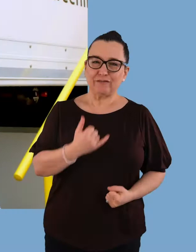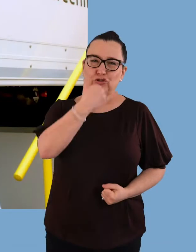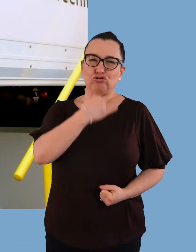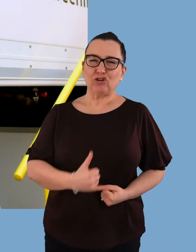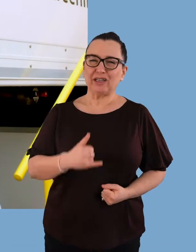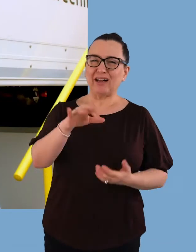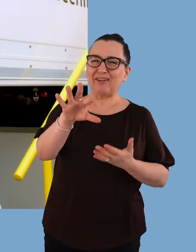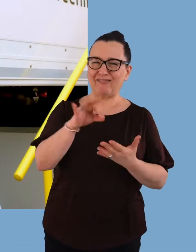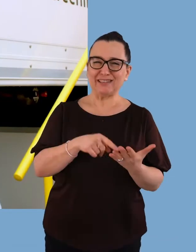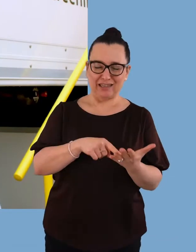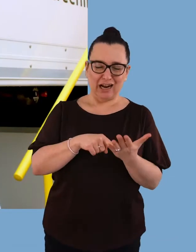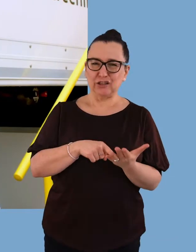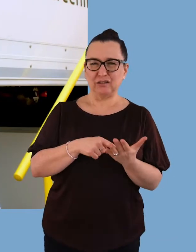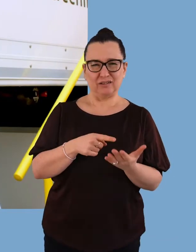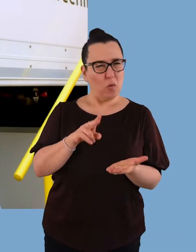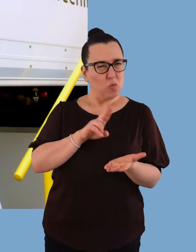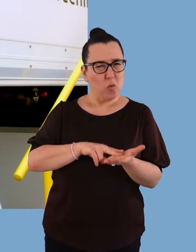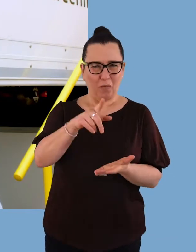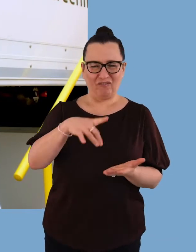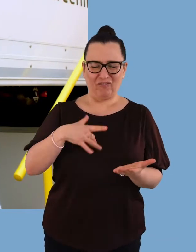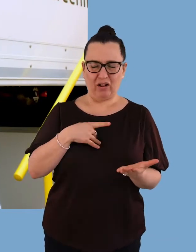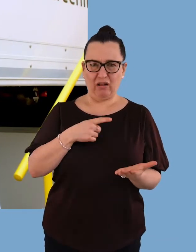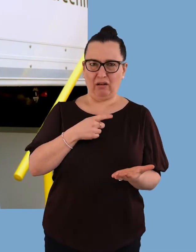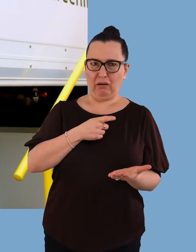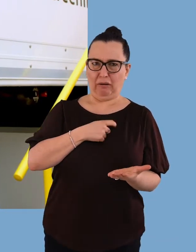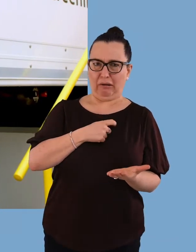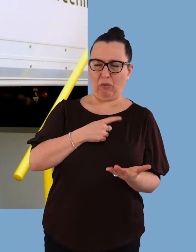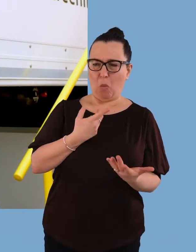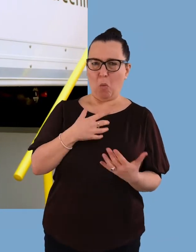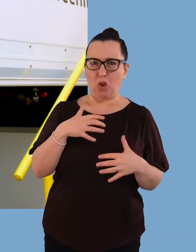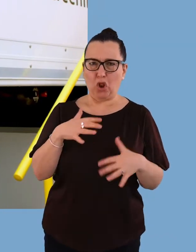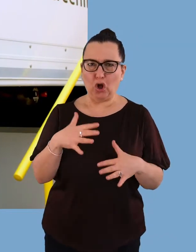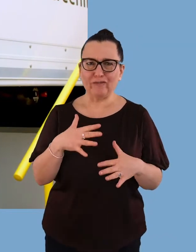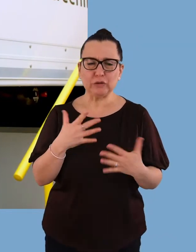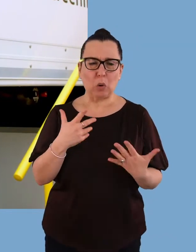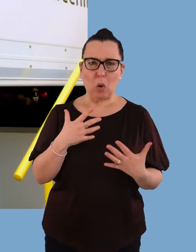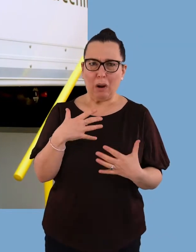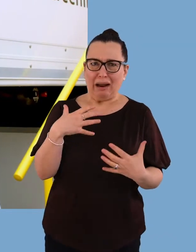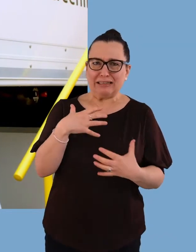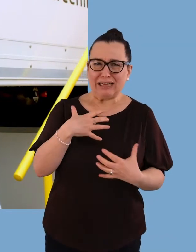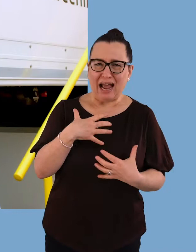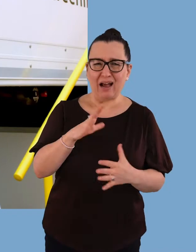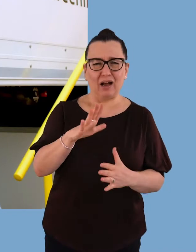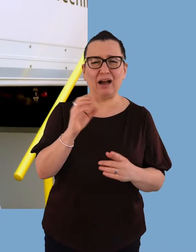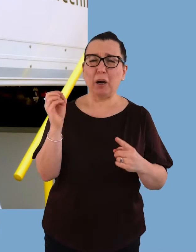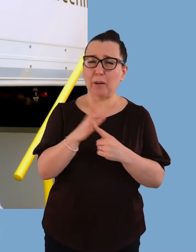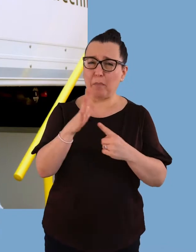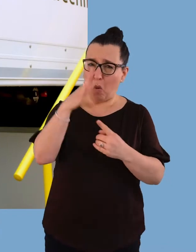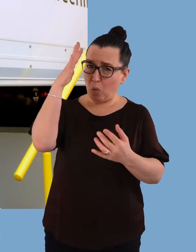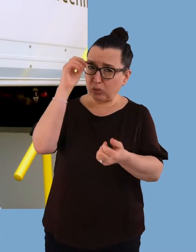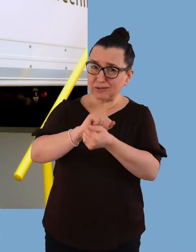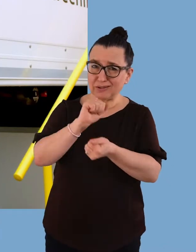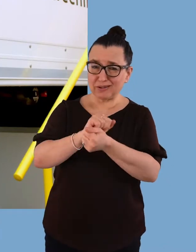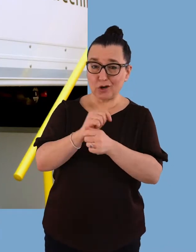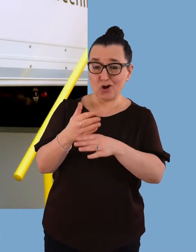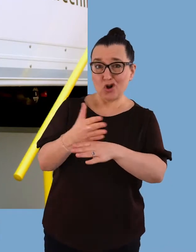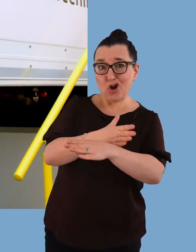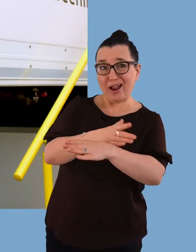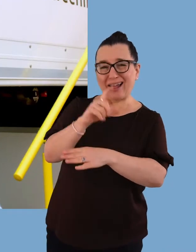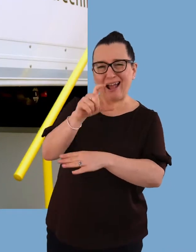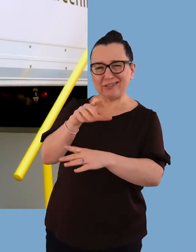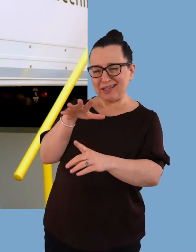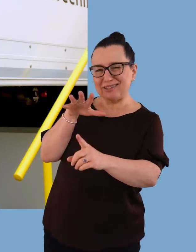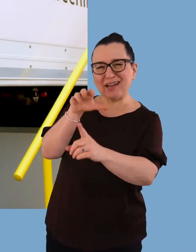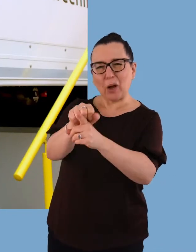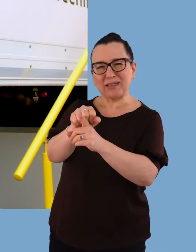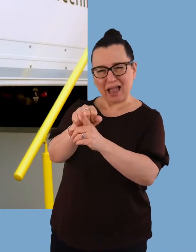after receiving a screening invitation it's very normal to feel anxious nervous or even scared however it's important to remember